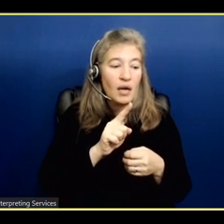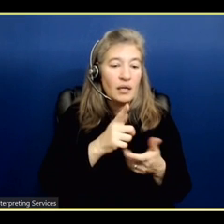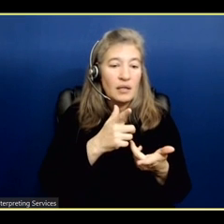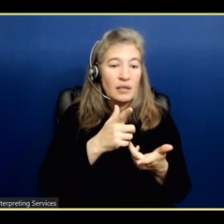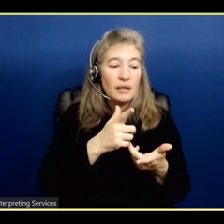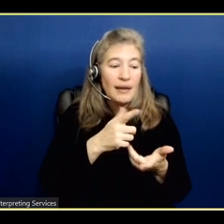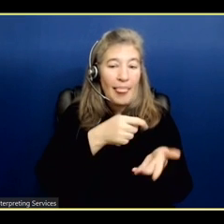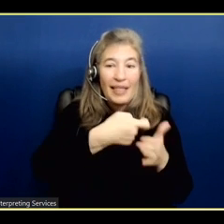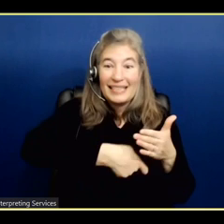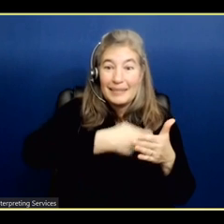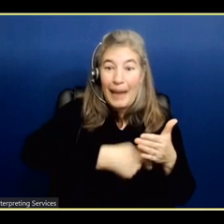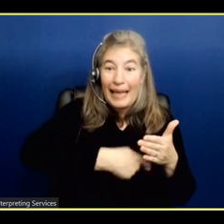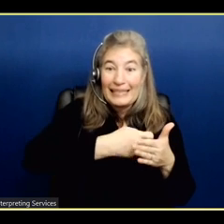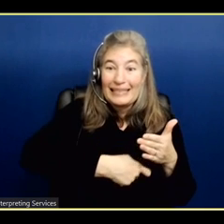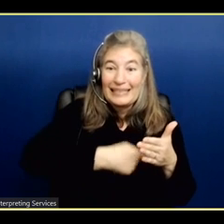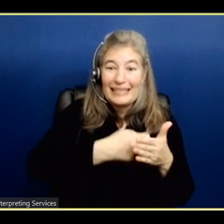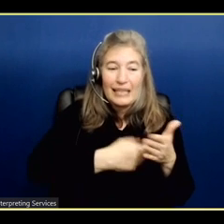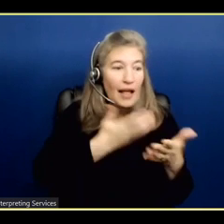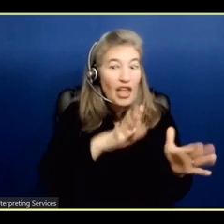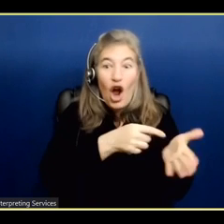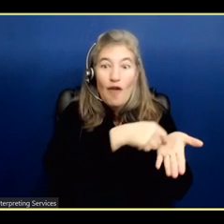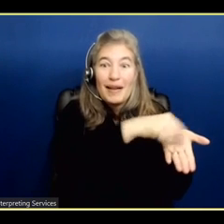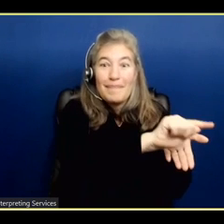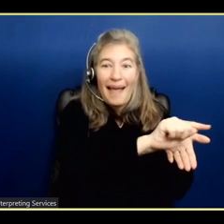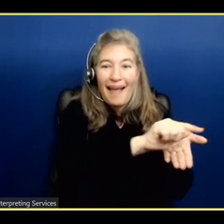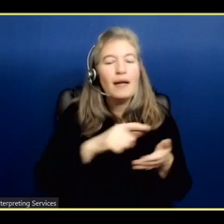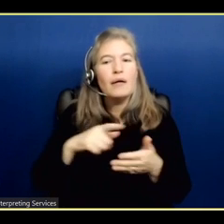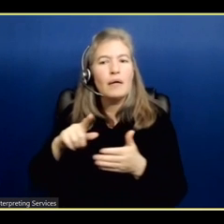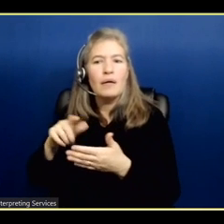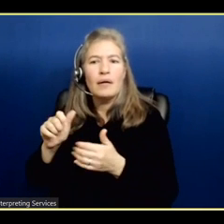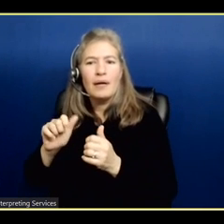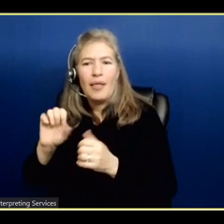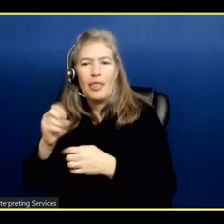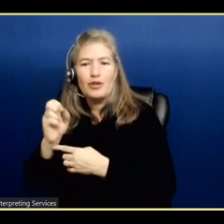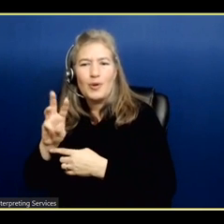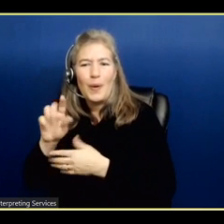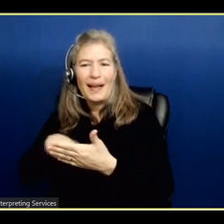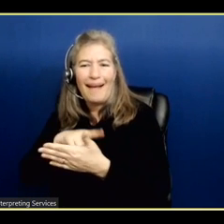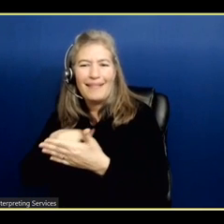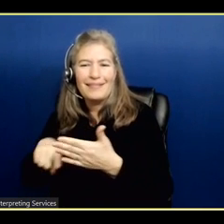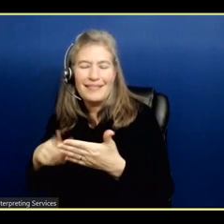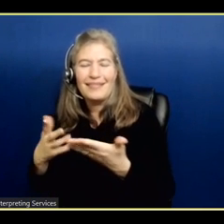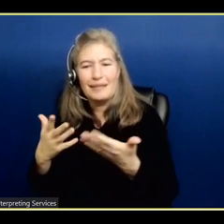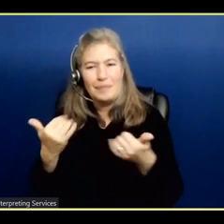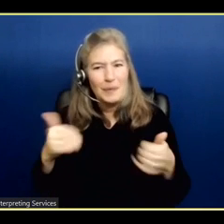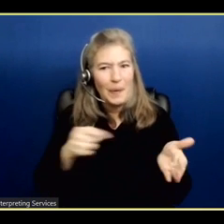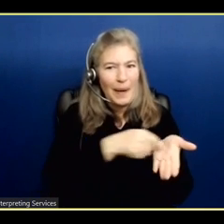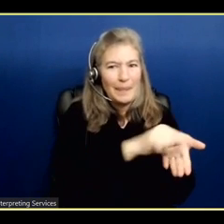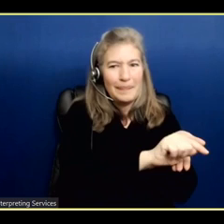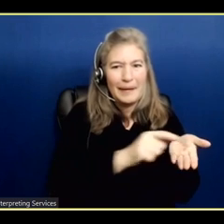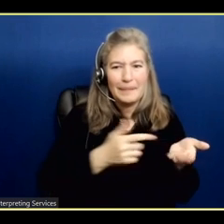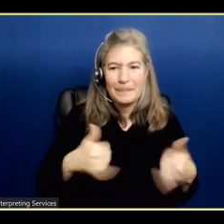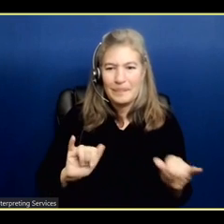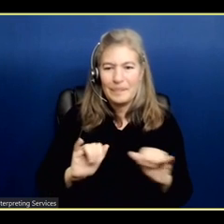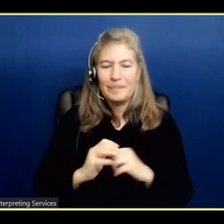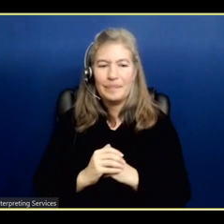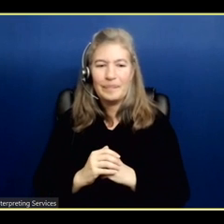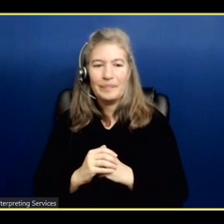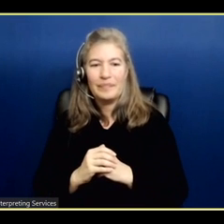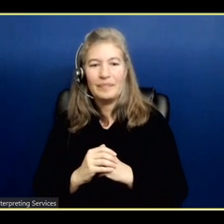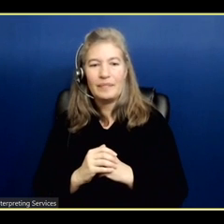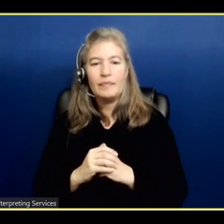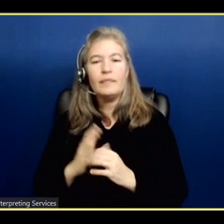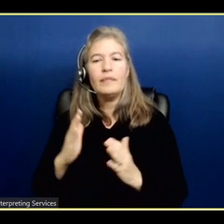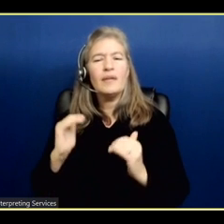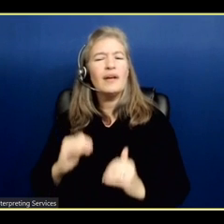really matter now, and also what processes really matter after a crisis? Do we really need to be as bureaucratic as